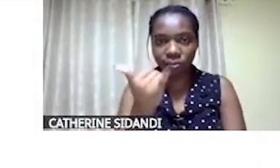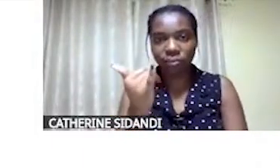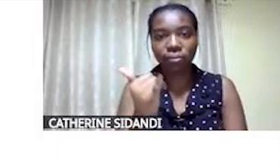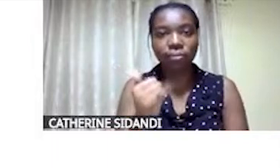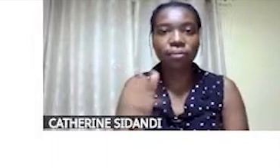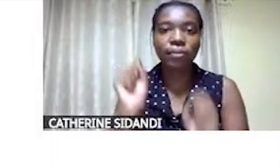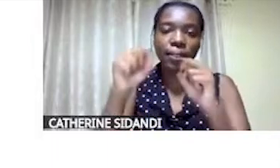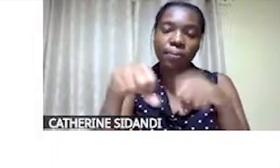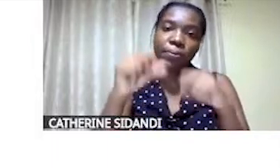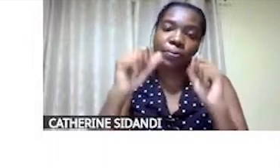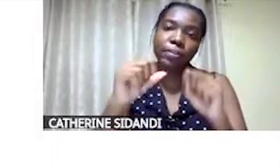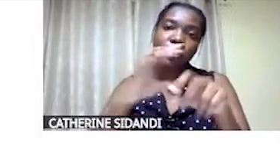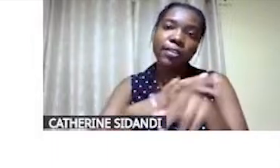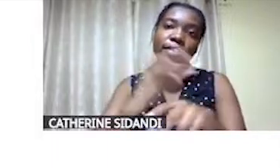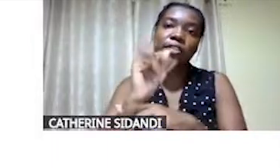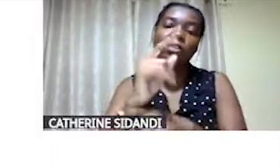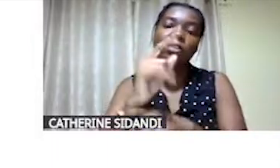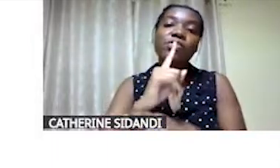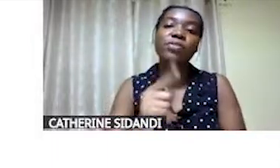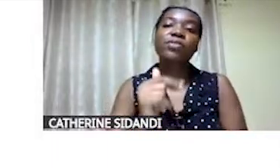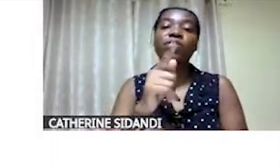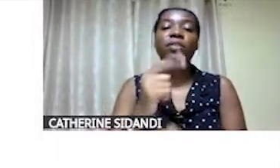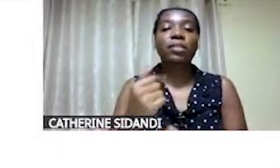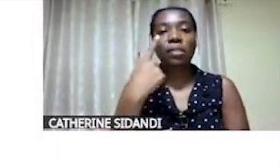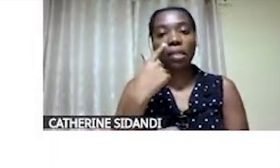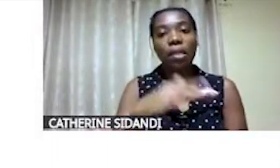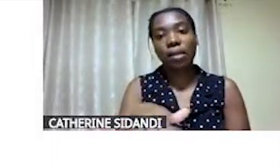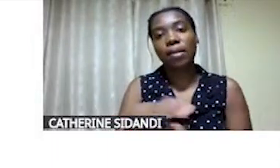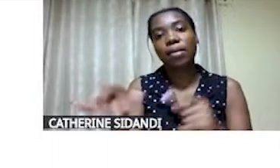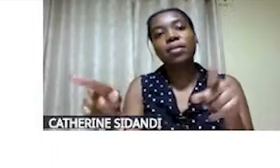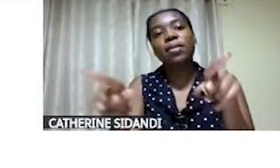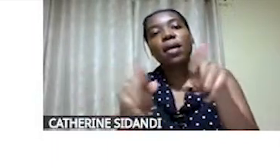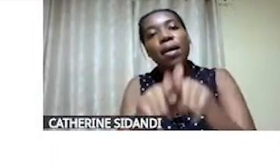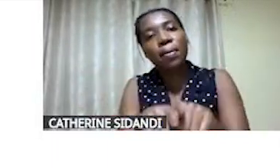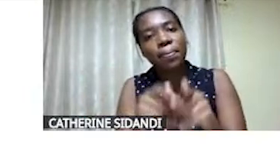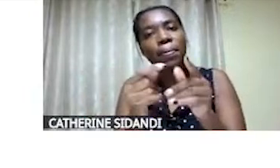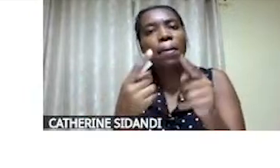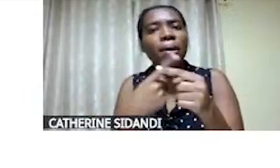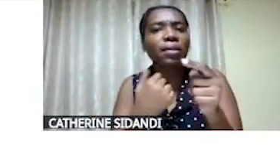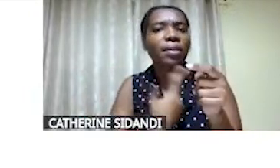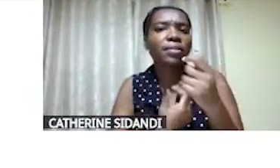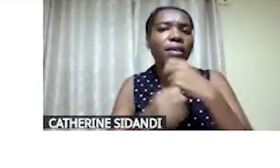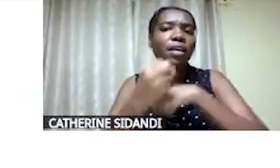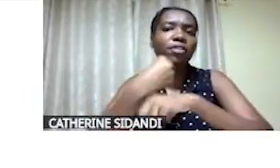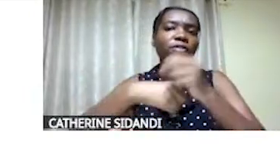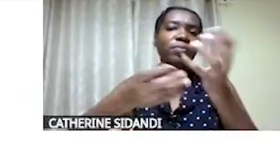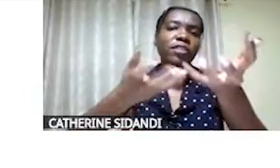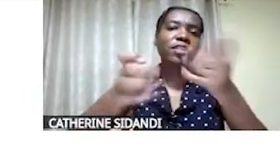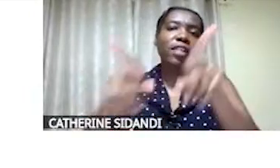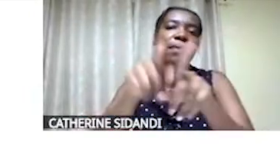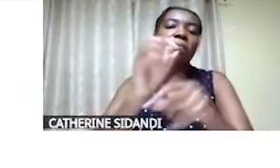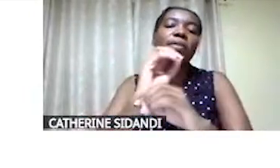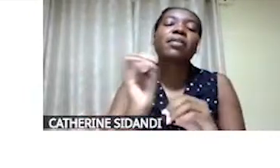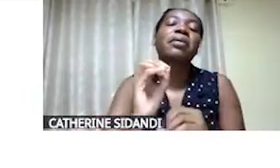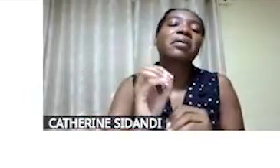we perhaps are in the same sector, but we are not doing the same business. Perhaps we're not even competitors. Yeah,